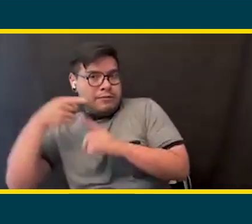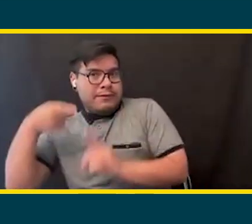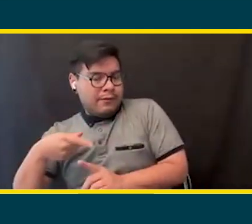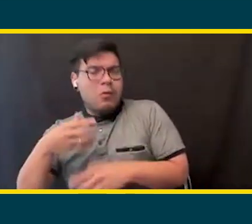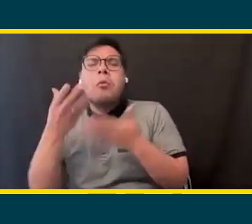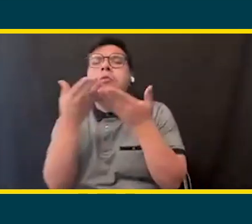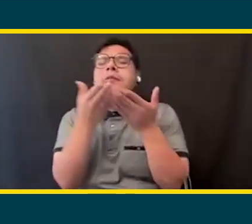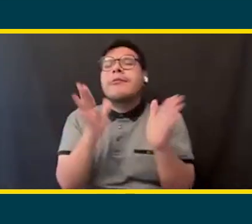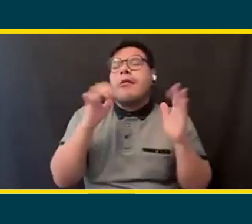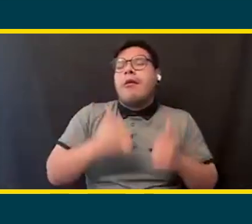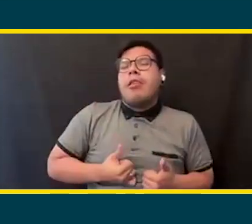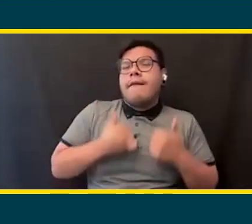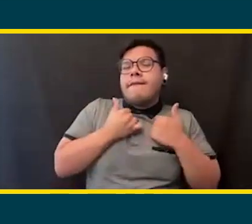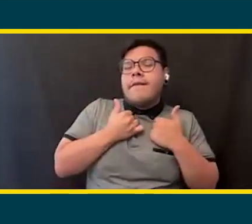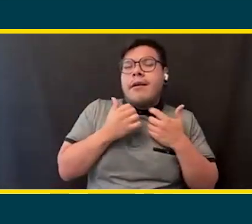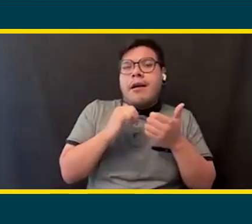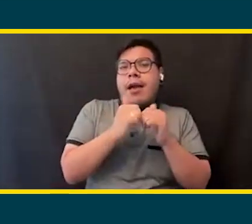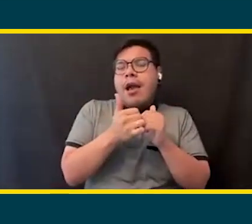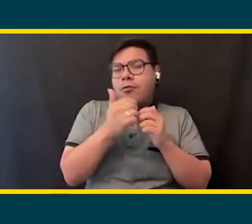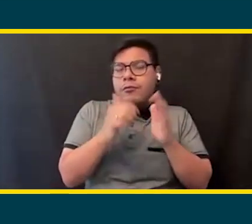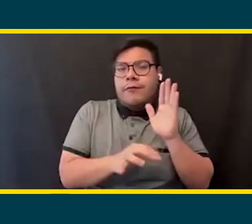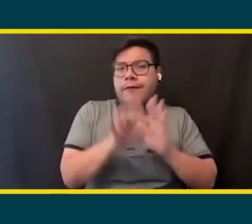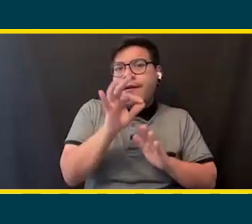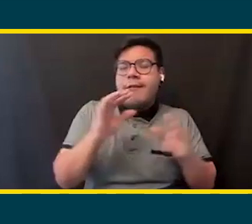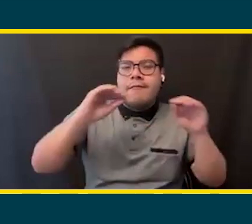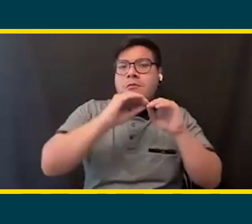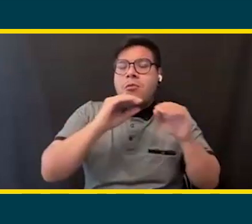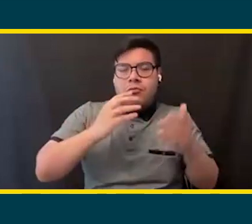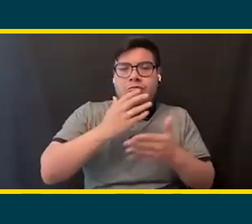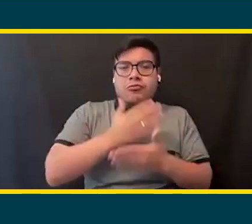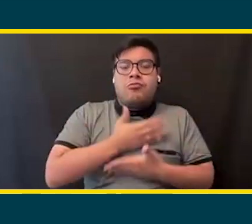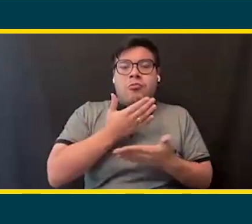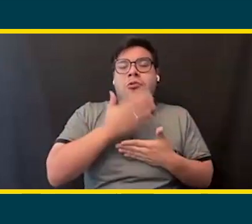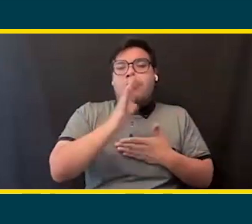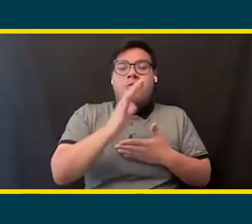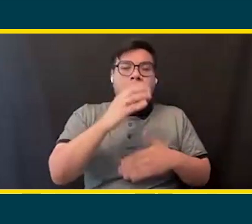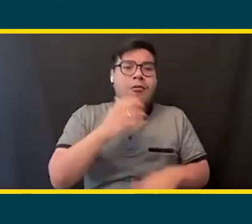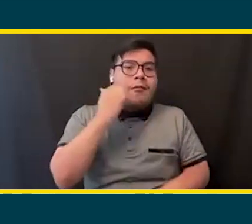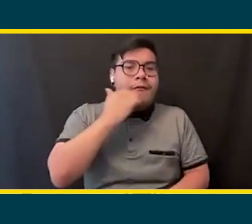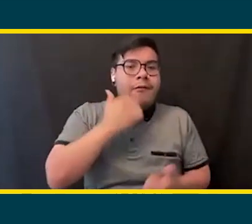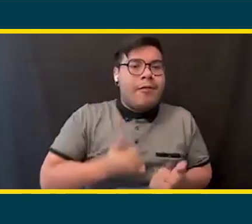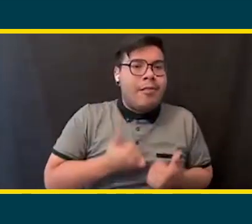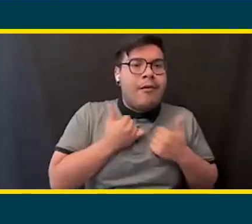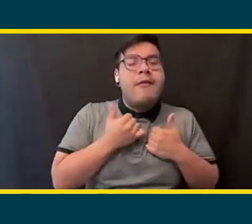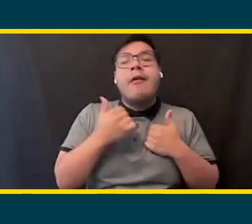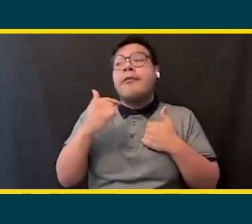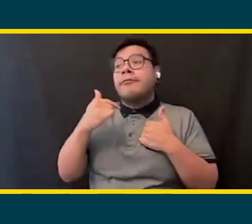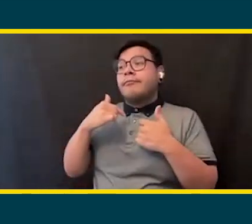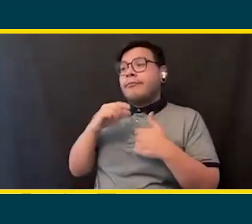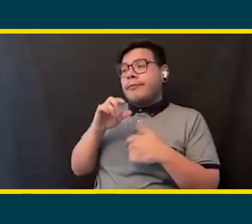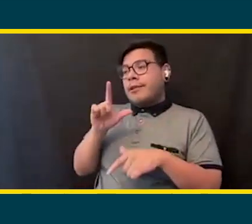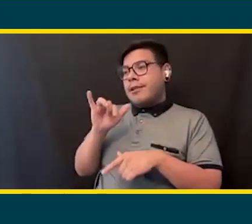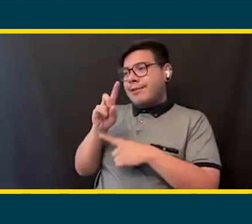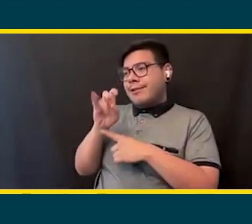of life, how to find more joy in their life? I'm reading it